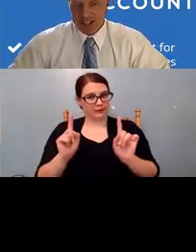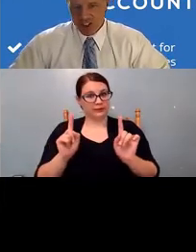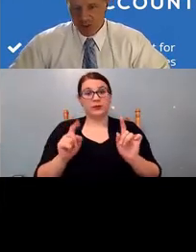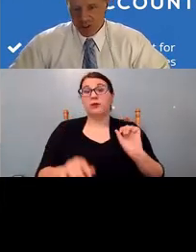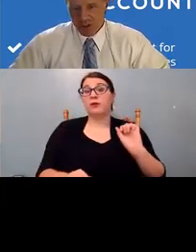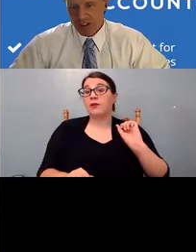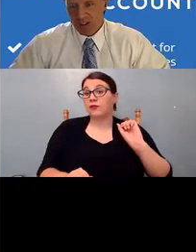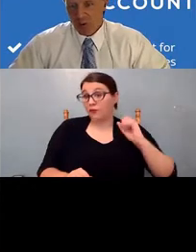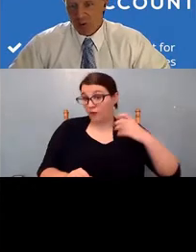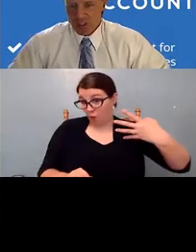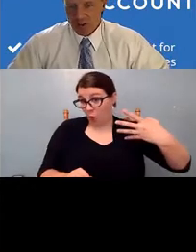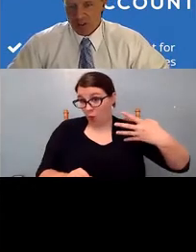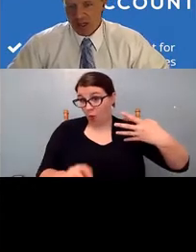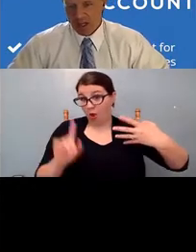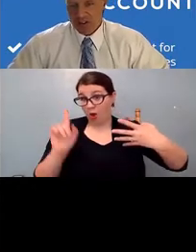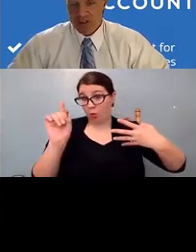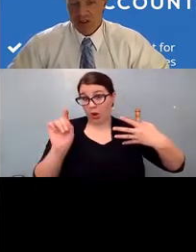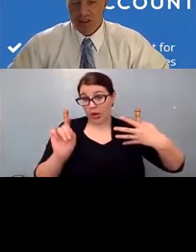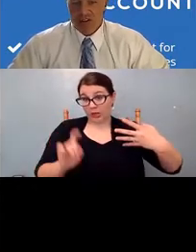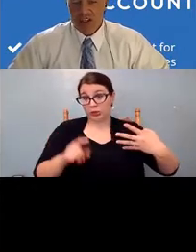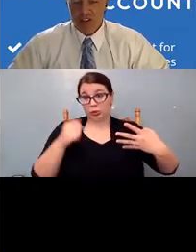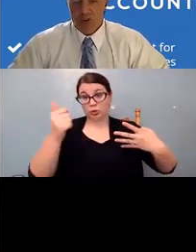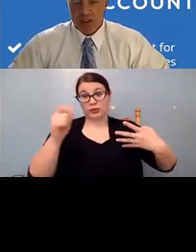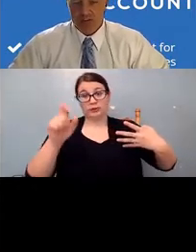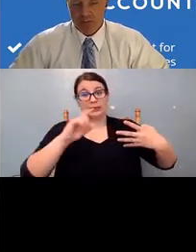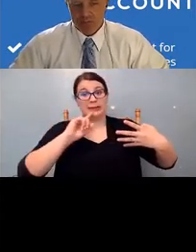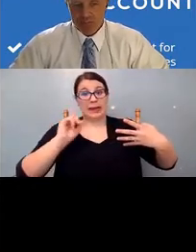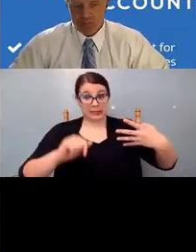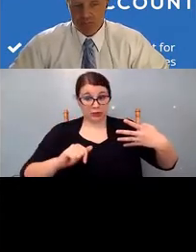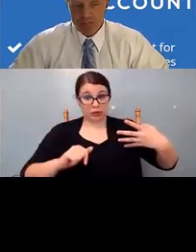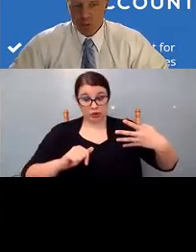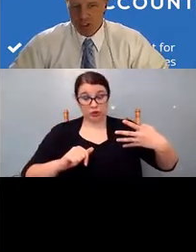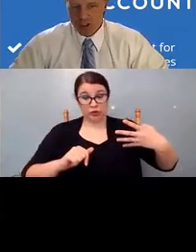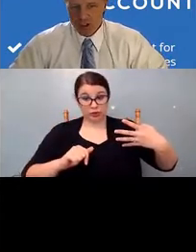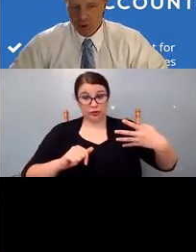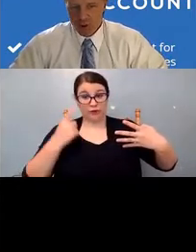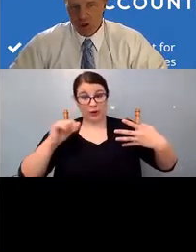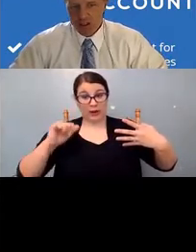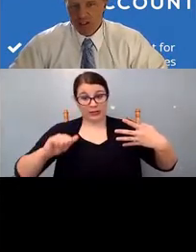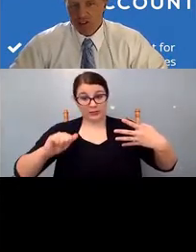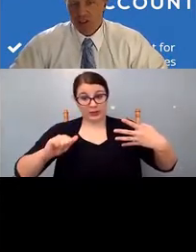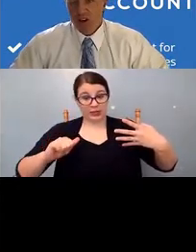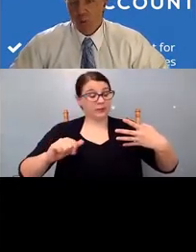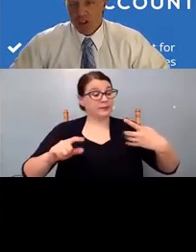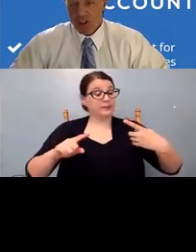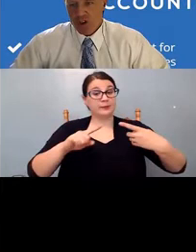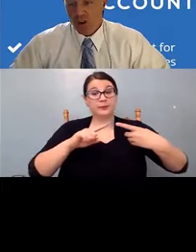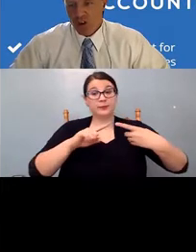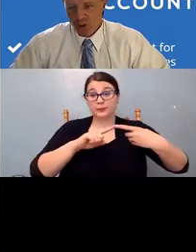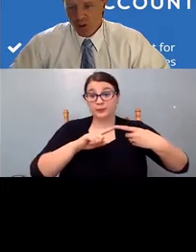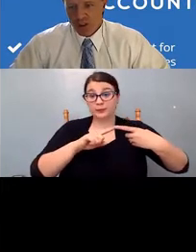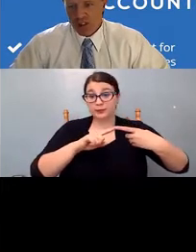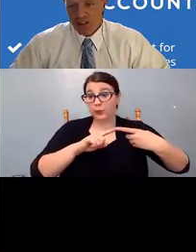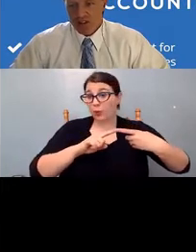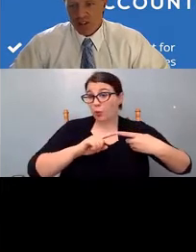on eligibility that will need to be answered on this next screen. Question number 1 is, what is